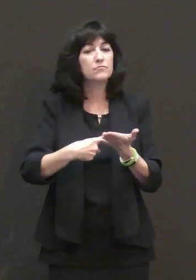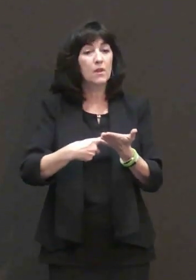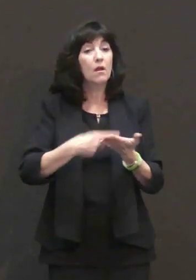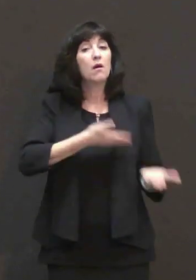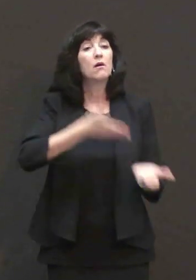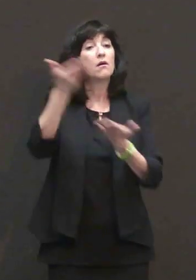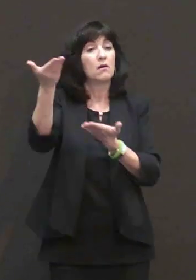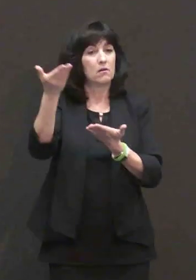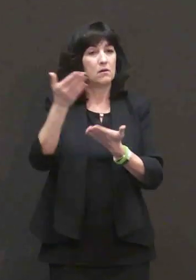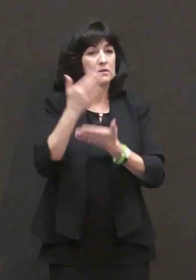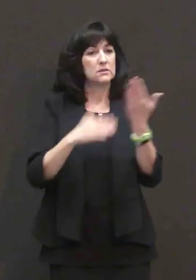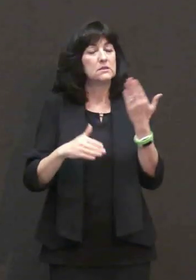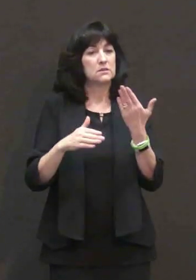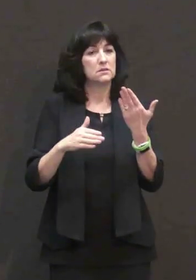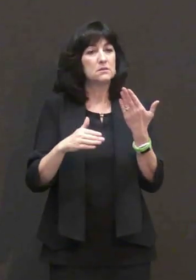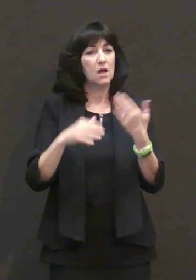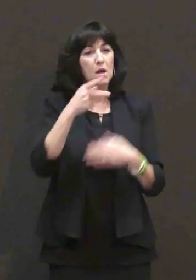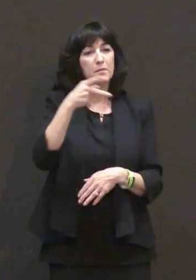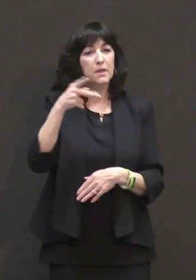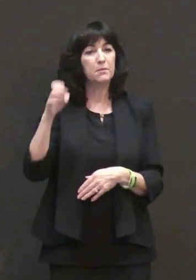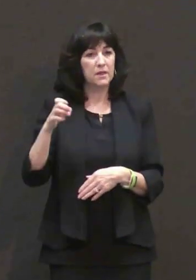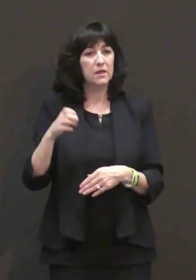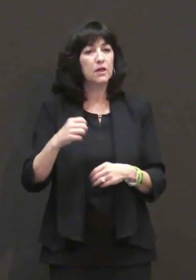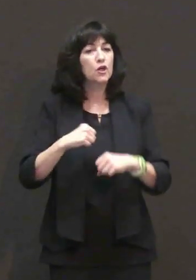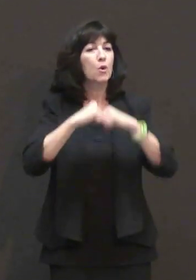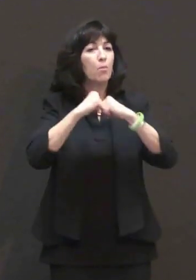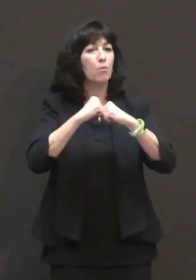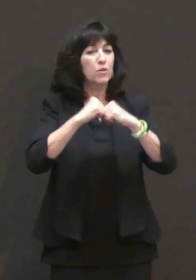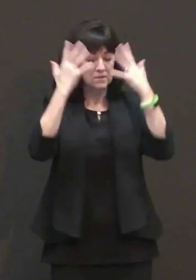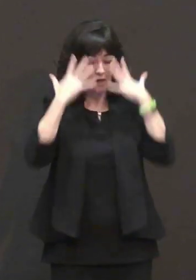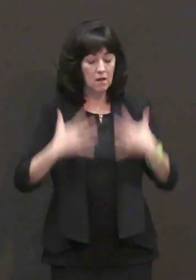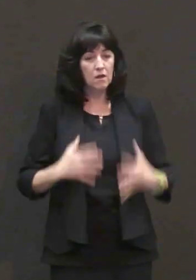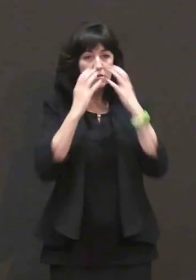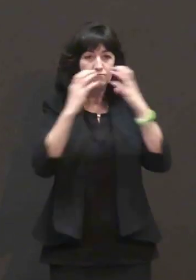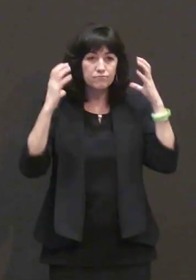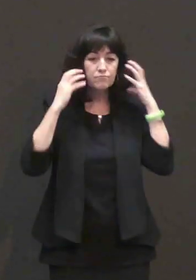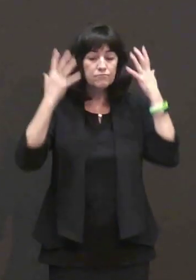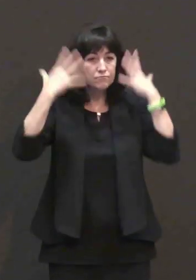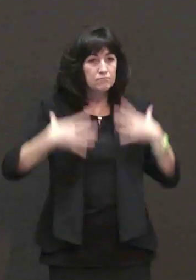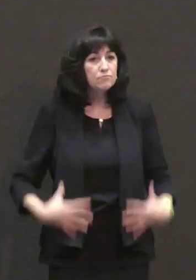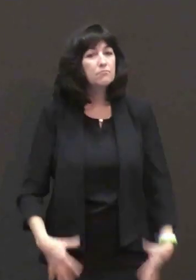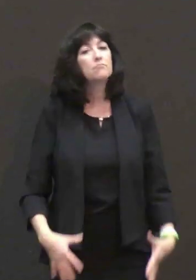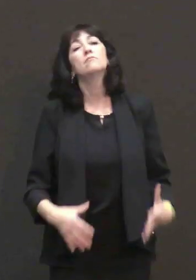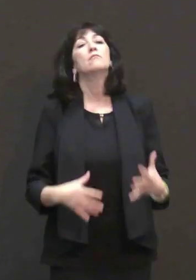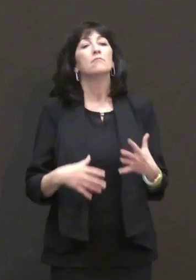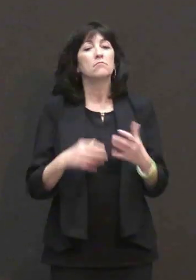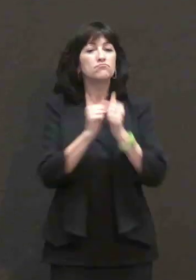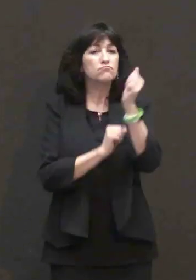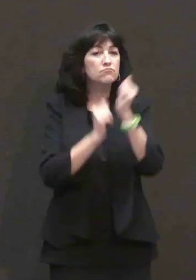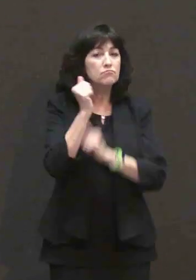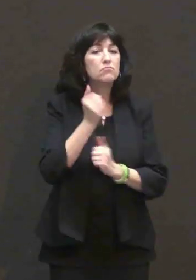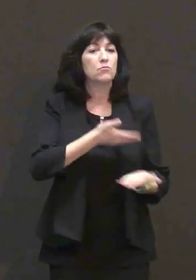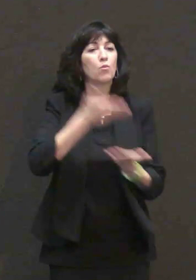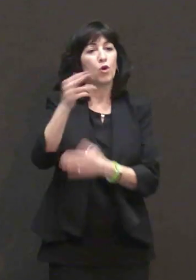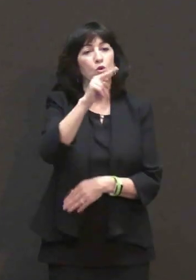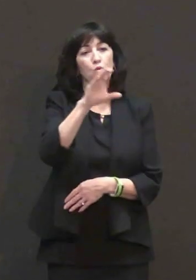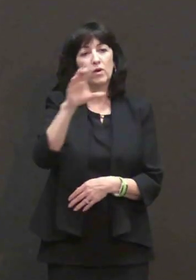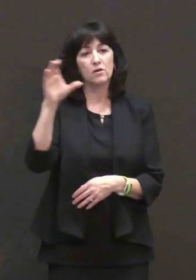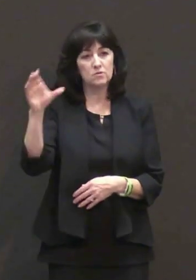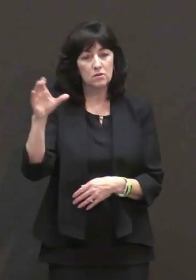equipment to Newcastle County EMS and to the fire service through public health in our national